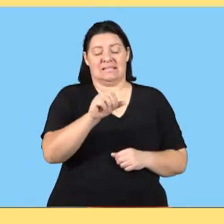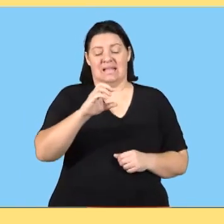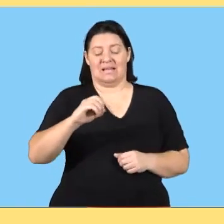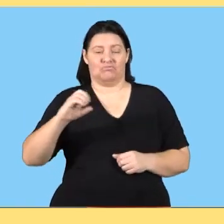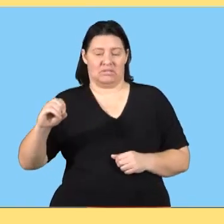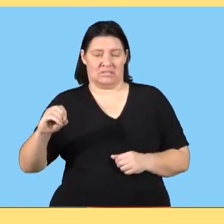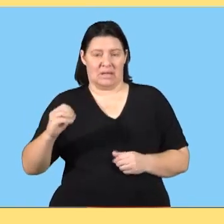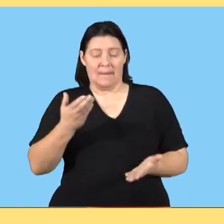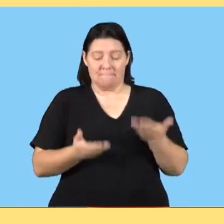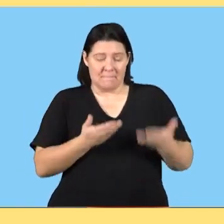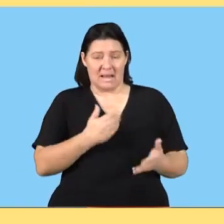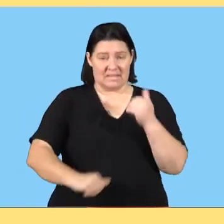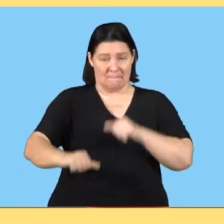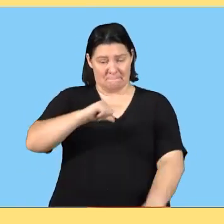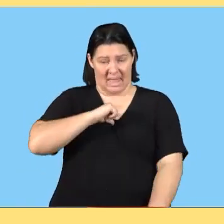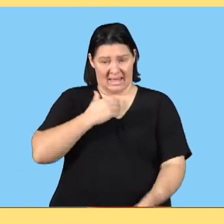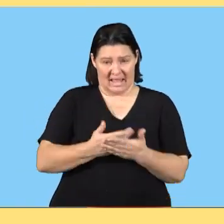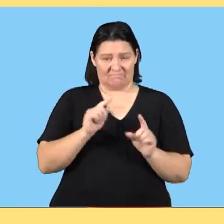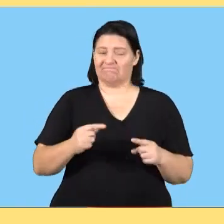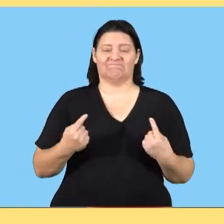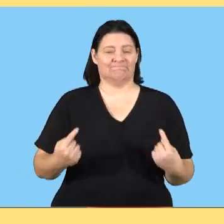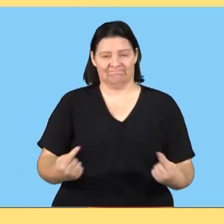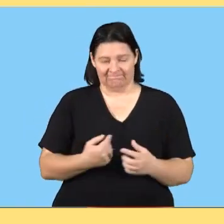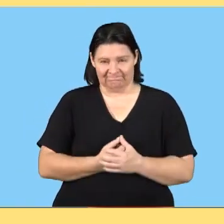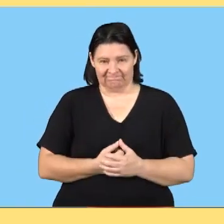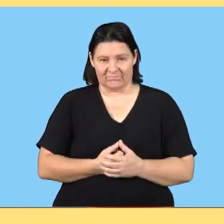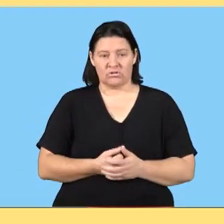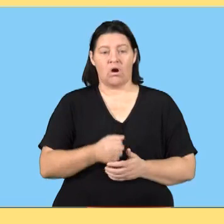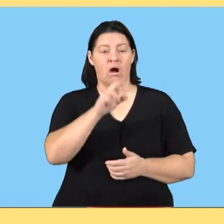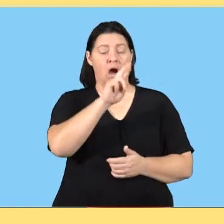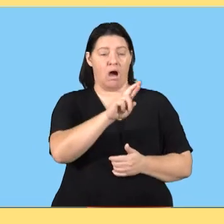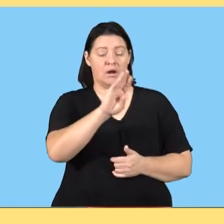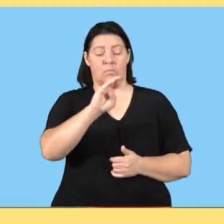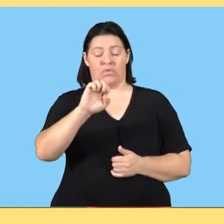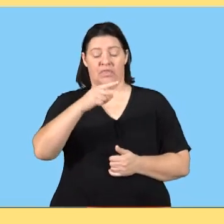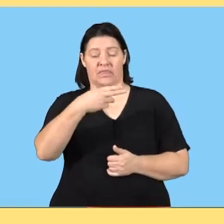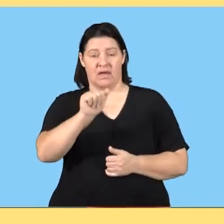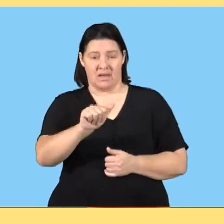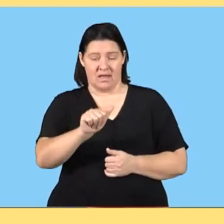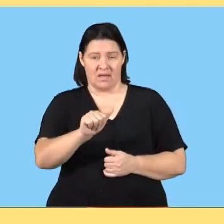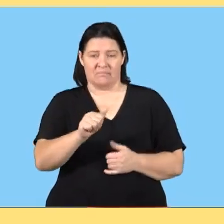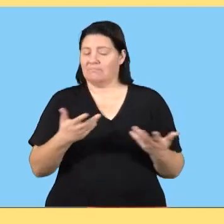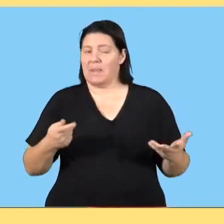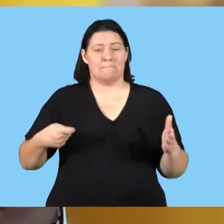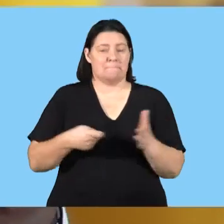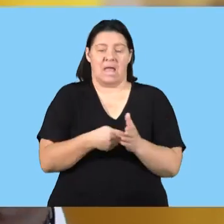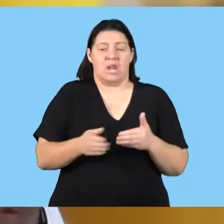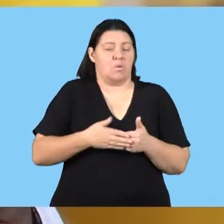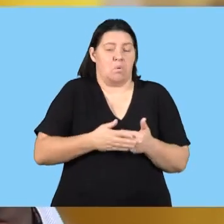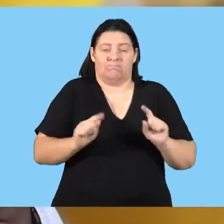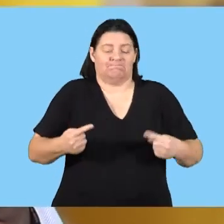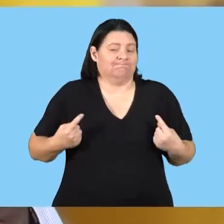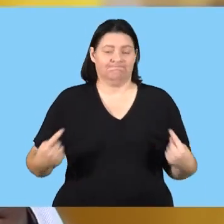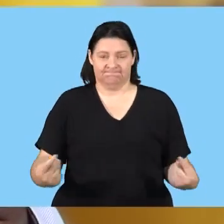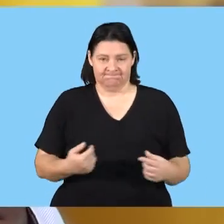of the balance is irrecoverable. So we have a debtor, Arbother, who has been declared insolvent. They can no longer